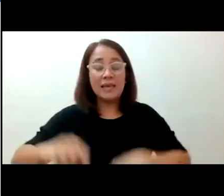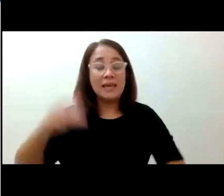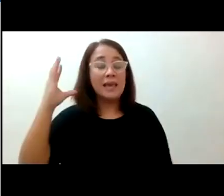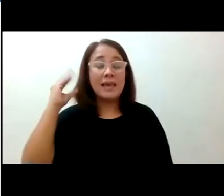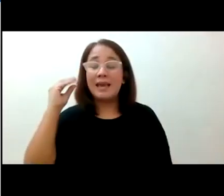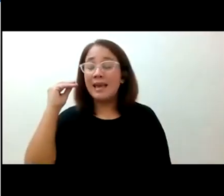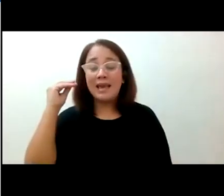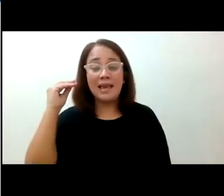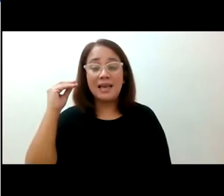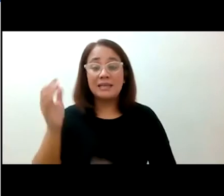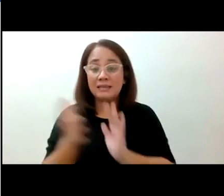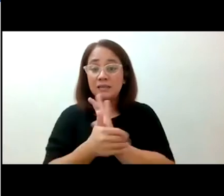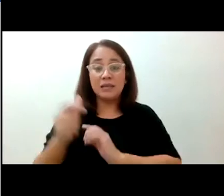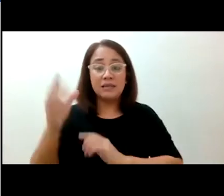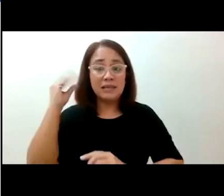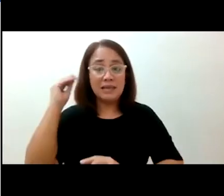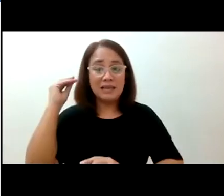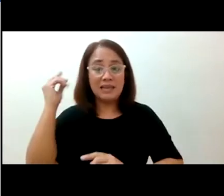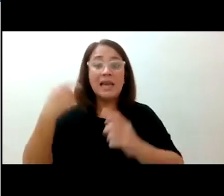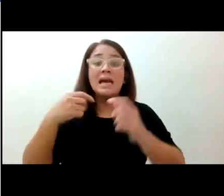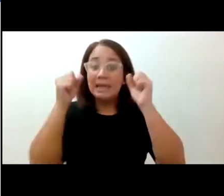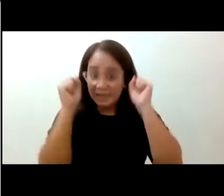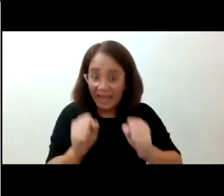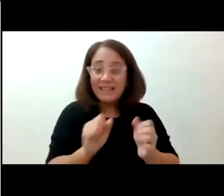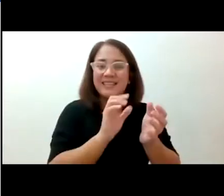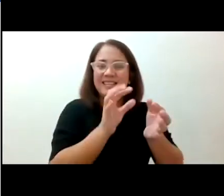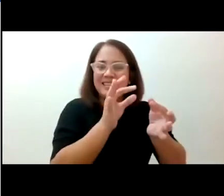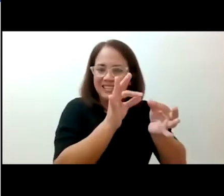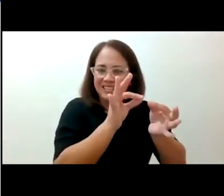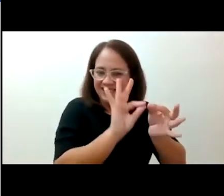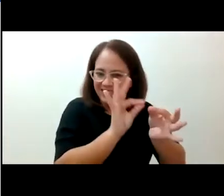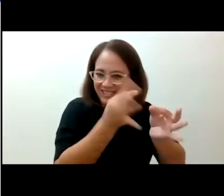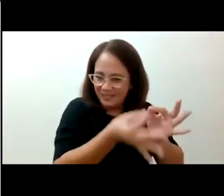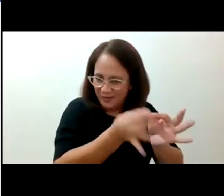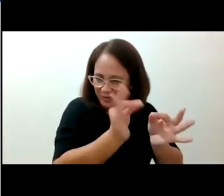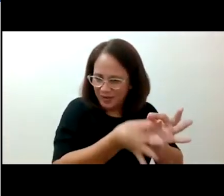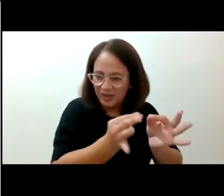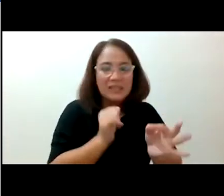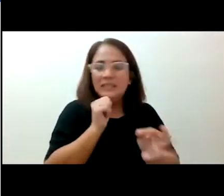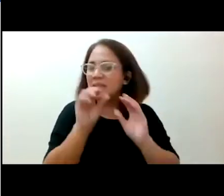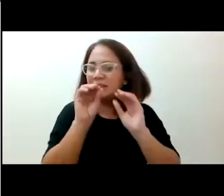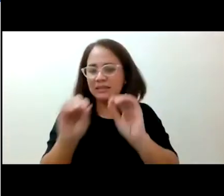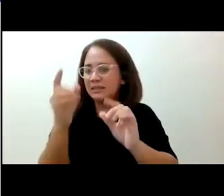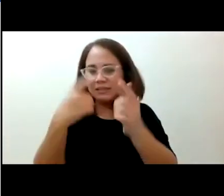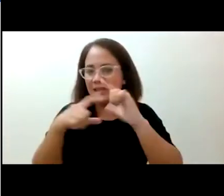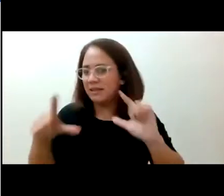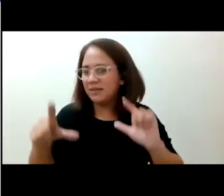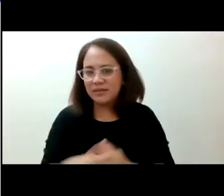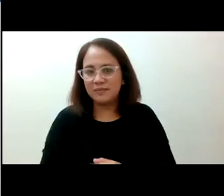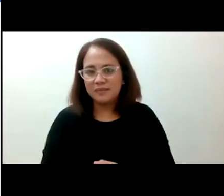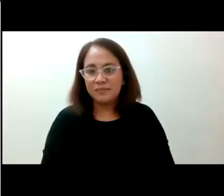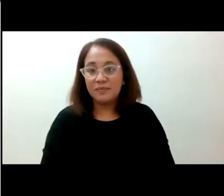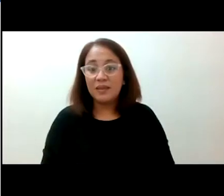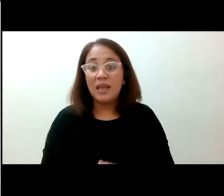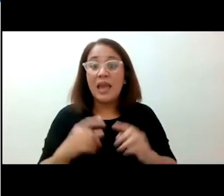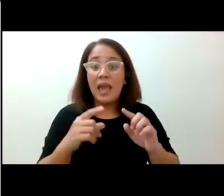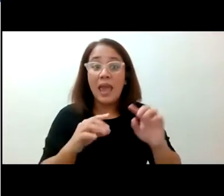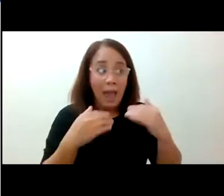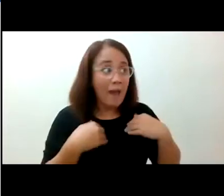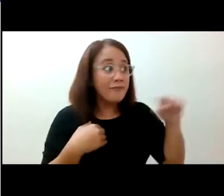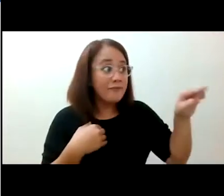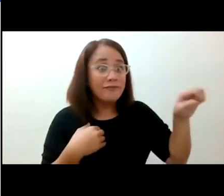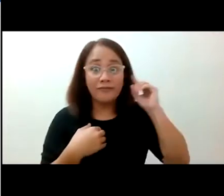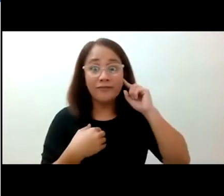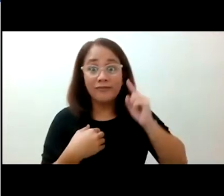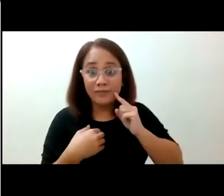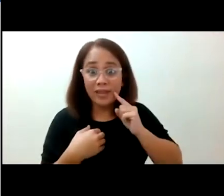Skilled hearing signers can become interpreters. They don't need to teach the sign language if they're deaf people who can teach it.